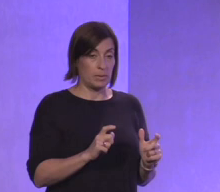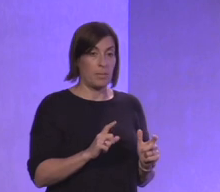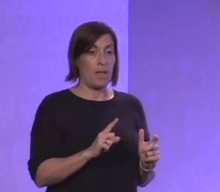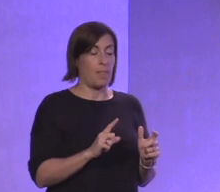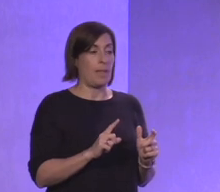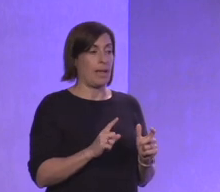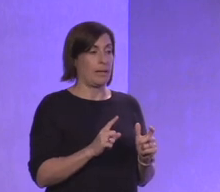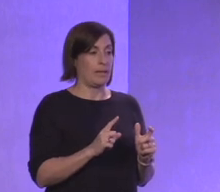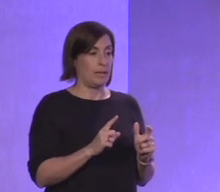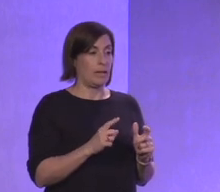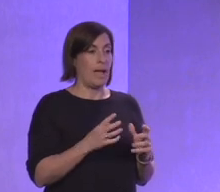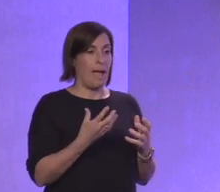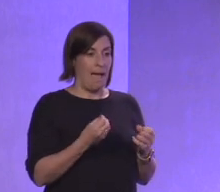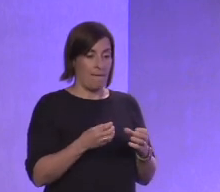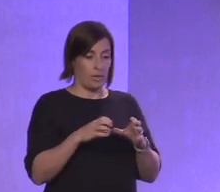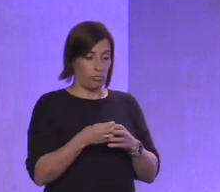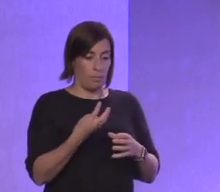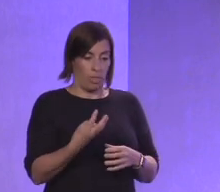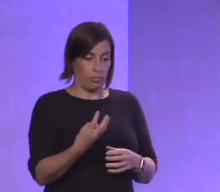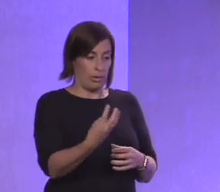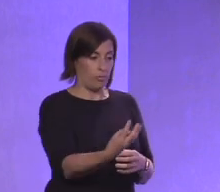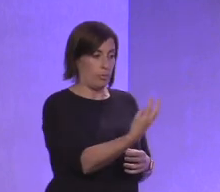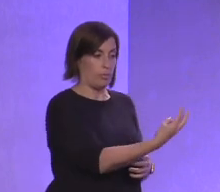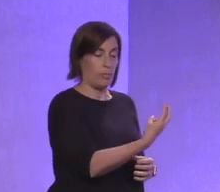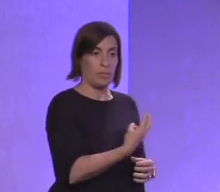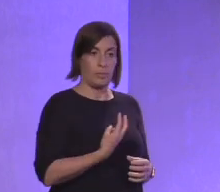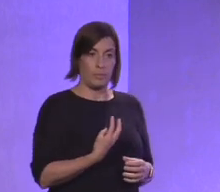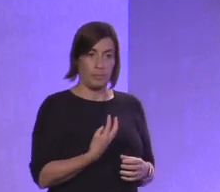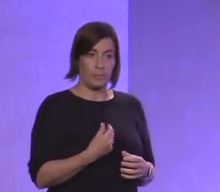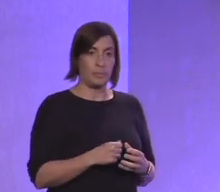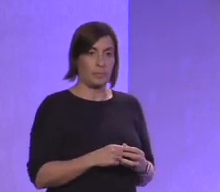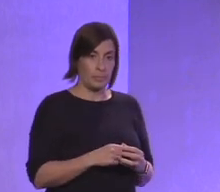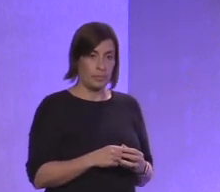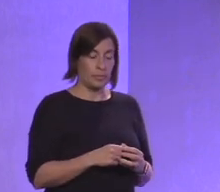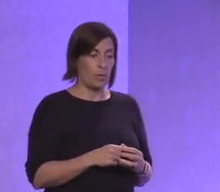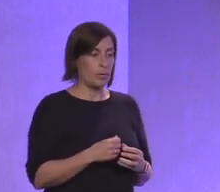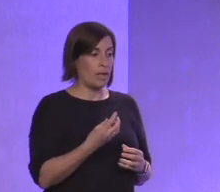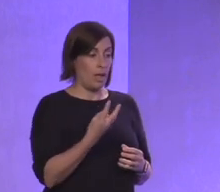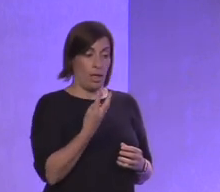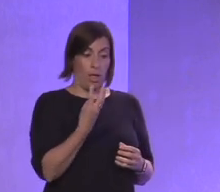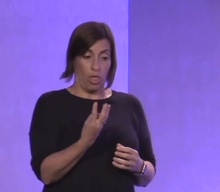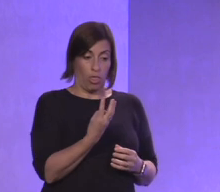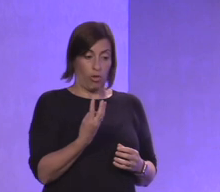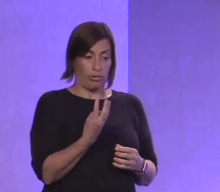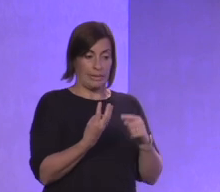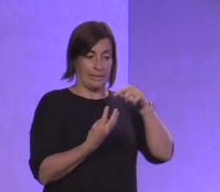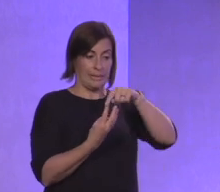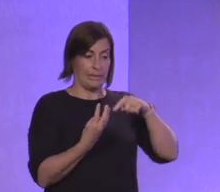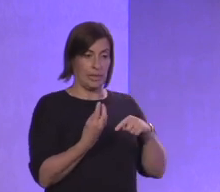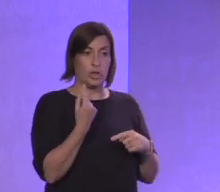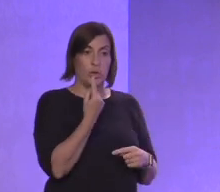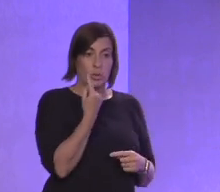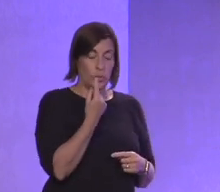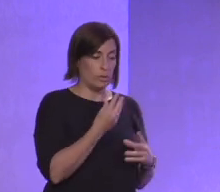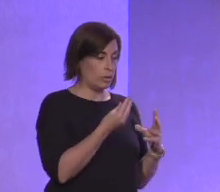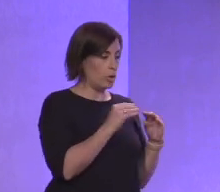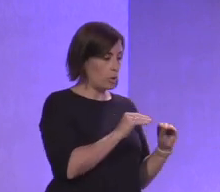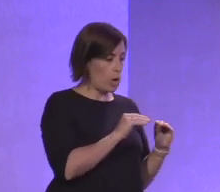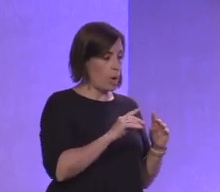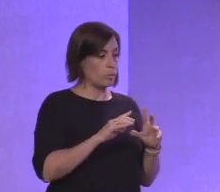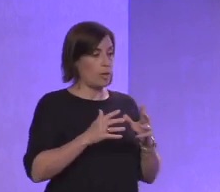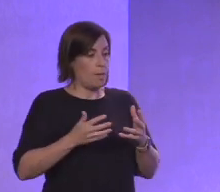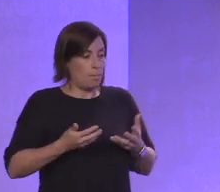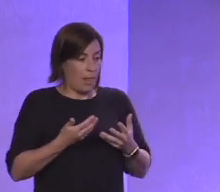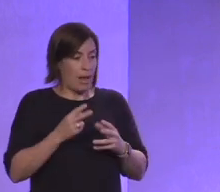into groups of three. So within each group, you're going to have three roles. You'll have a coach, a player, and an